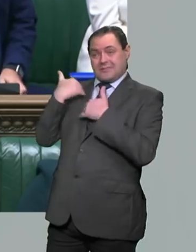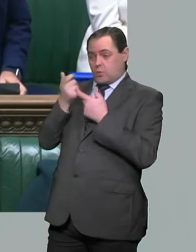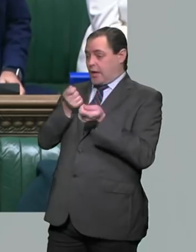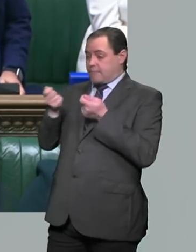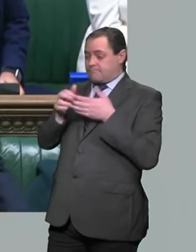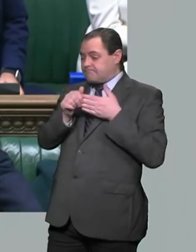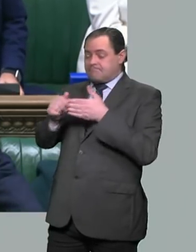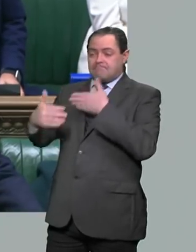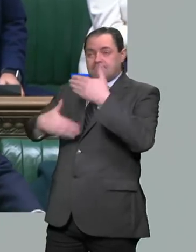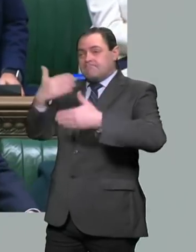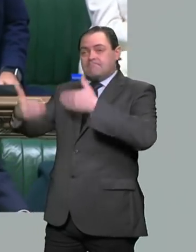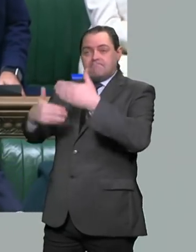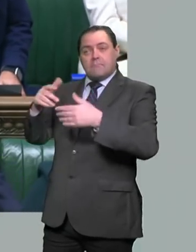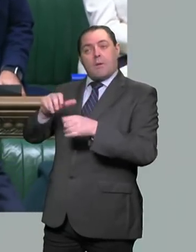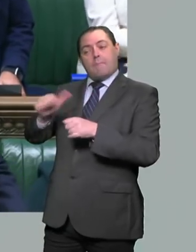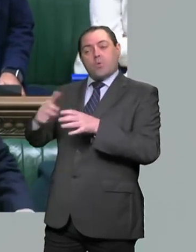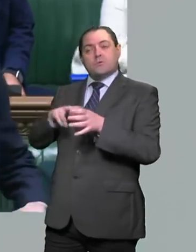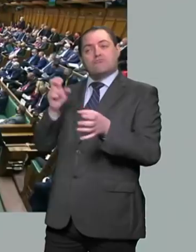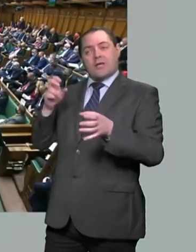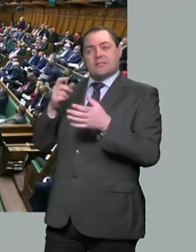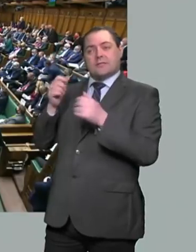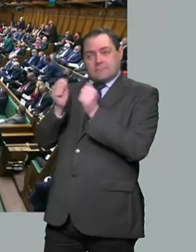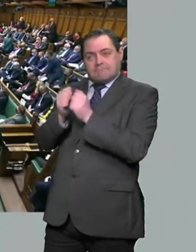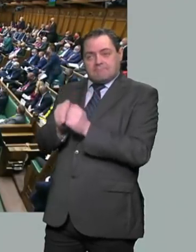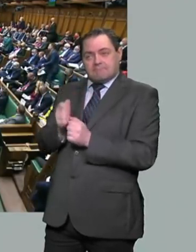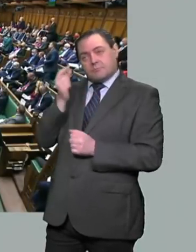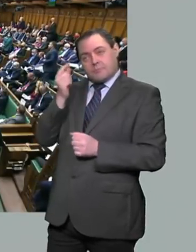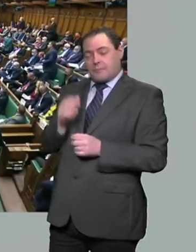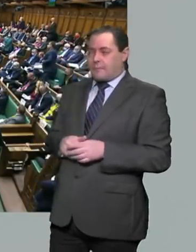minister driving that post-Brexit agenda.